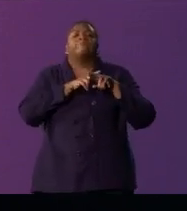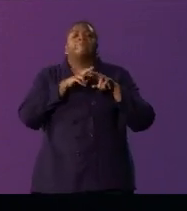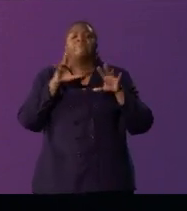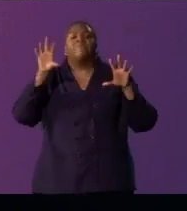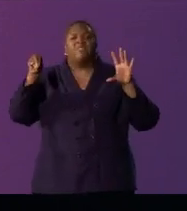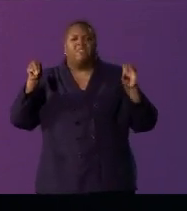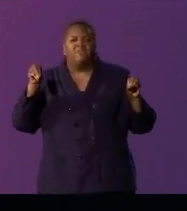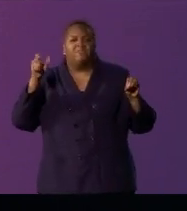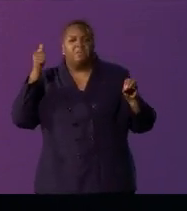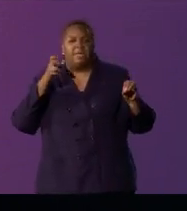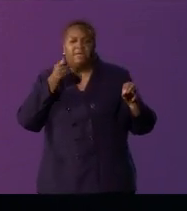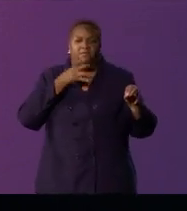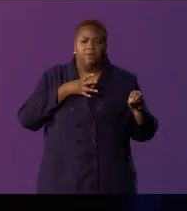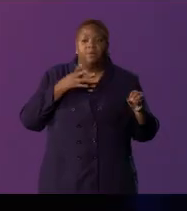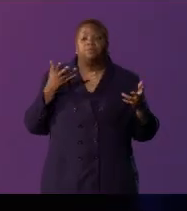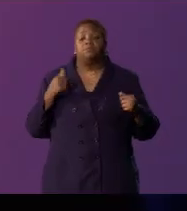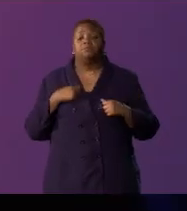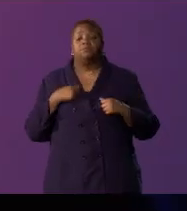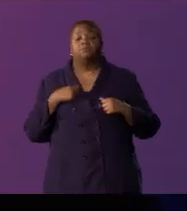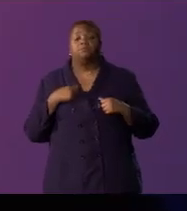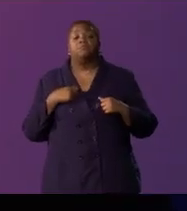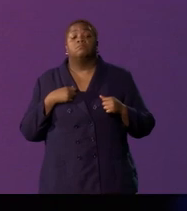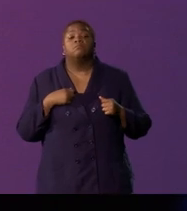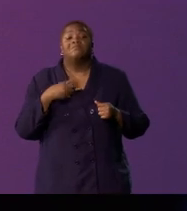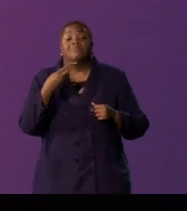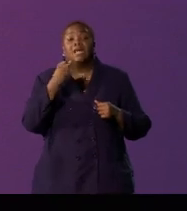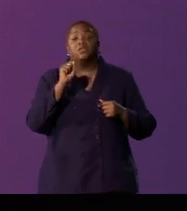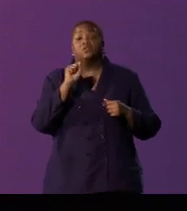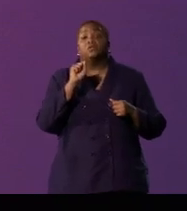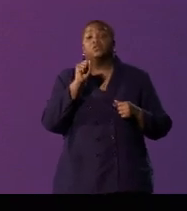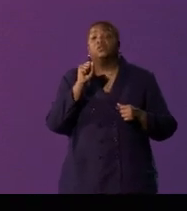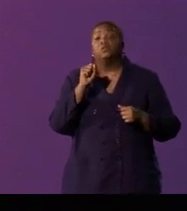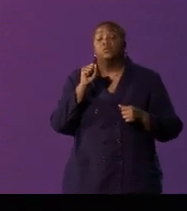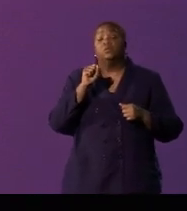are the statistics. 70% of high school valedictorians are women.